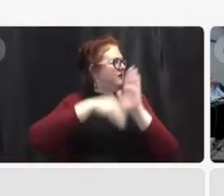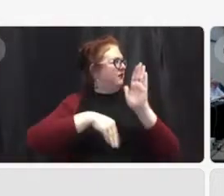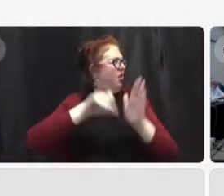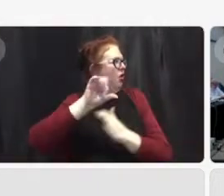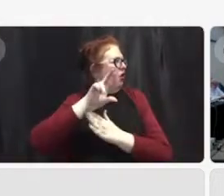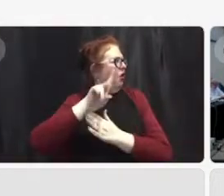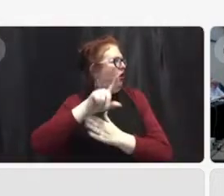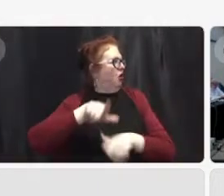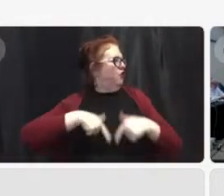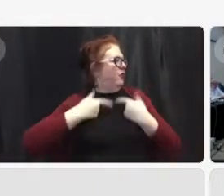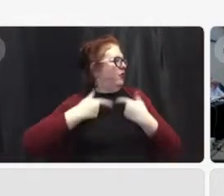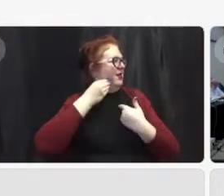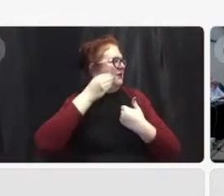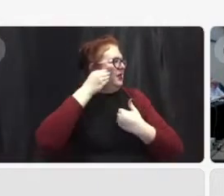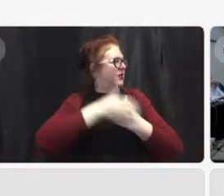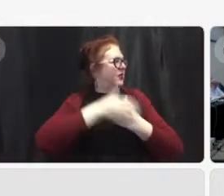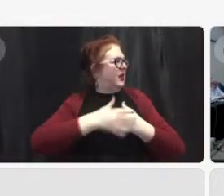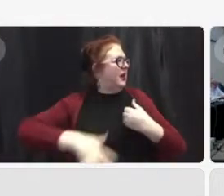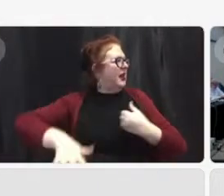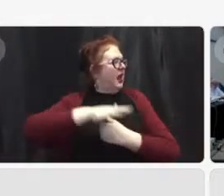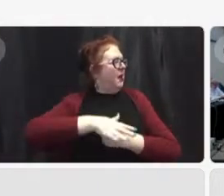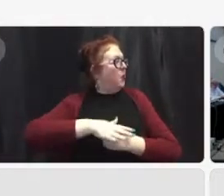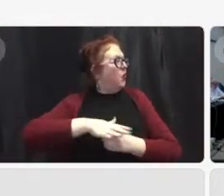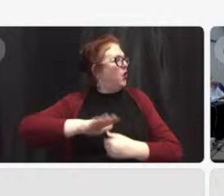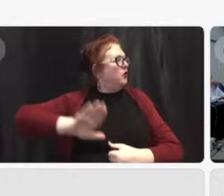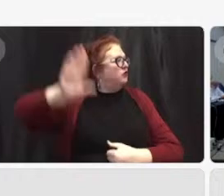see. Okay.